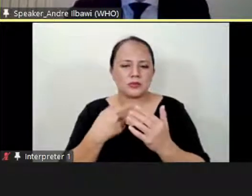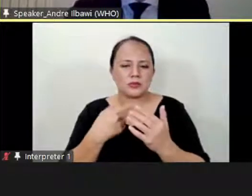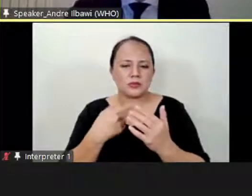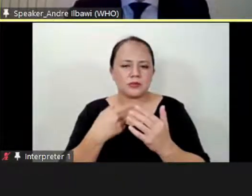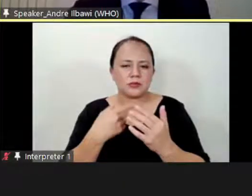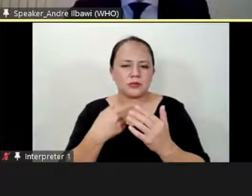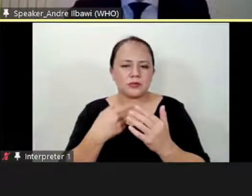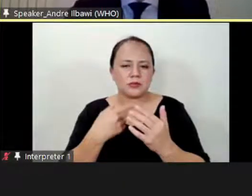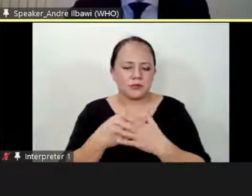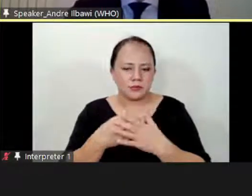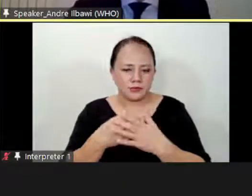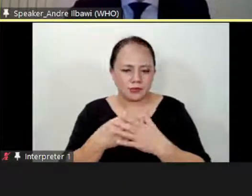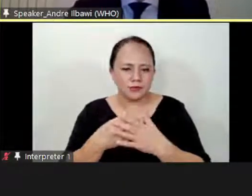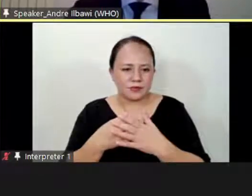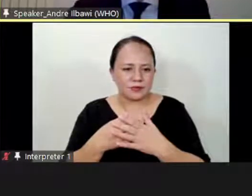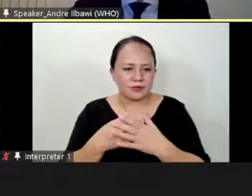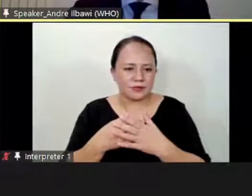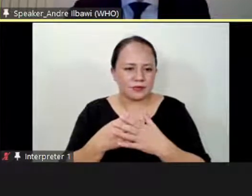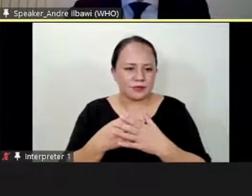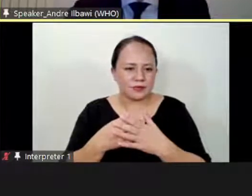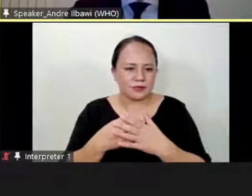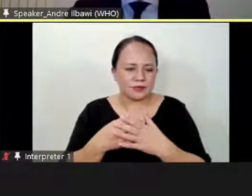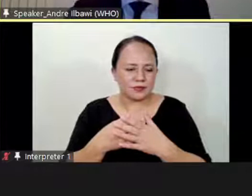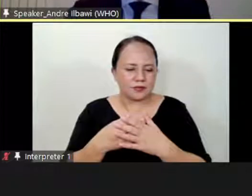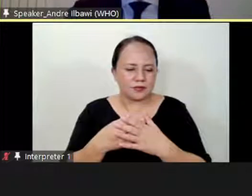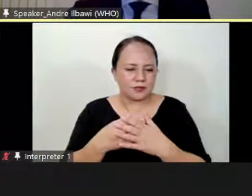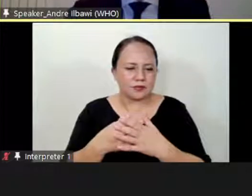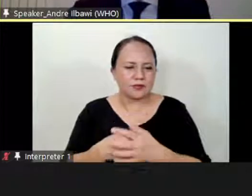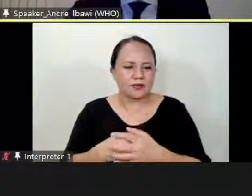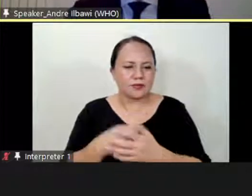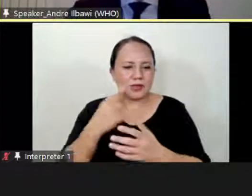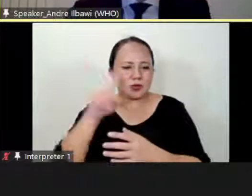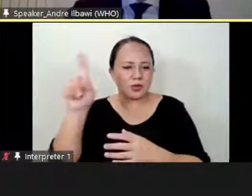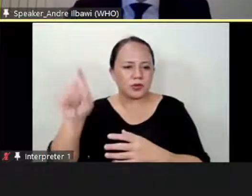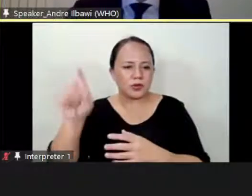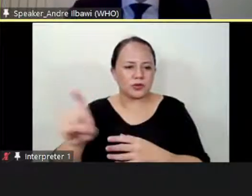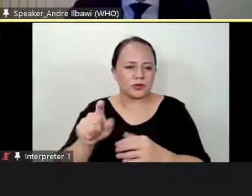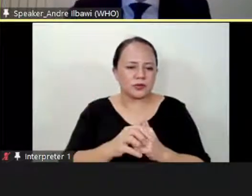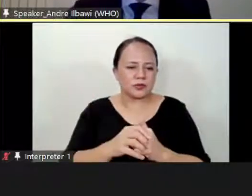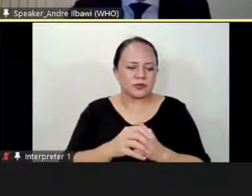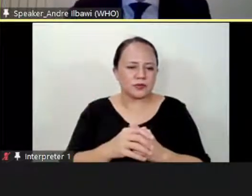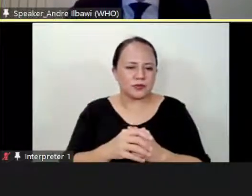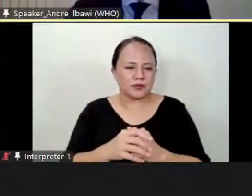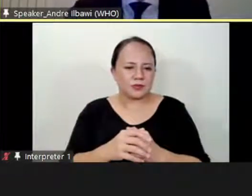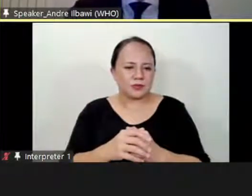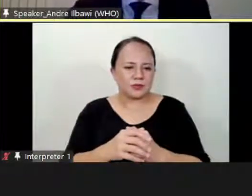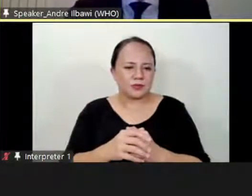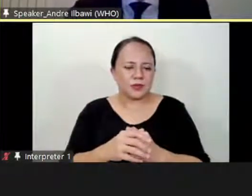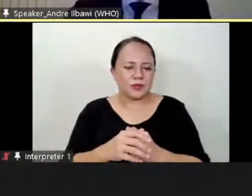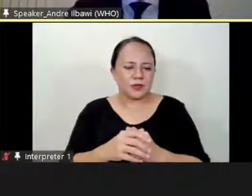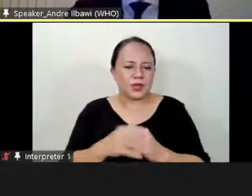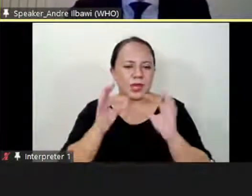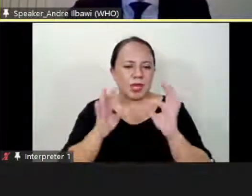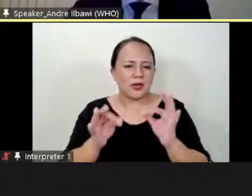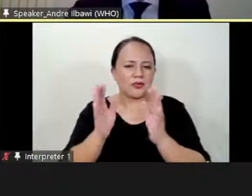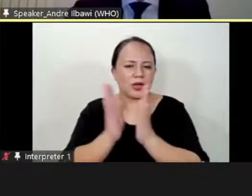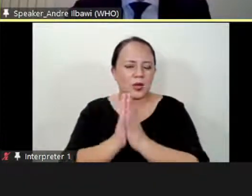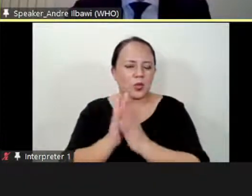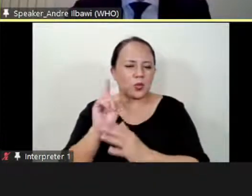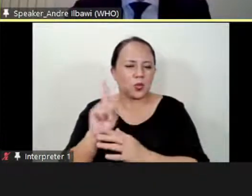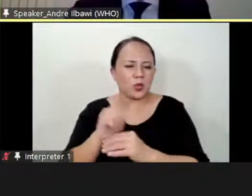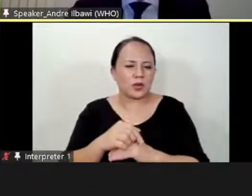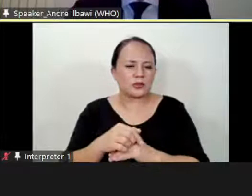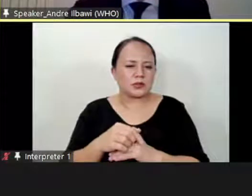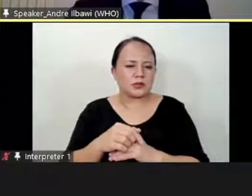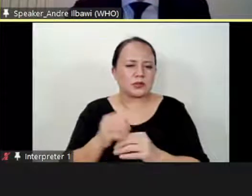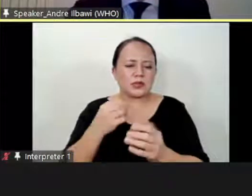value for money? Well, here's the first question. How much money do we need? If we ask what is the per capita